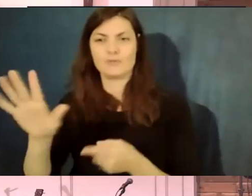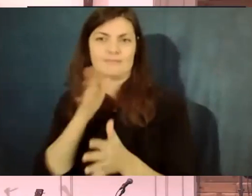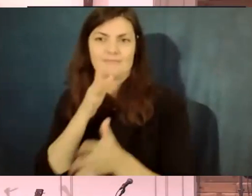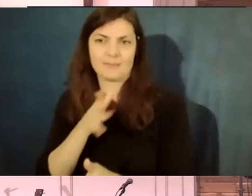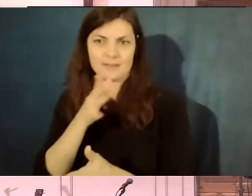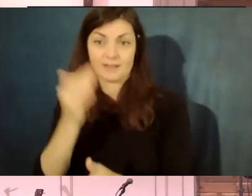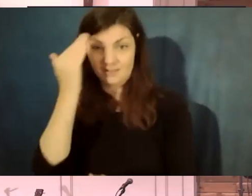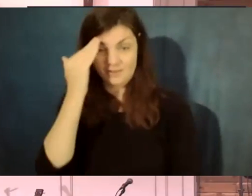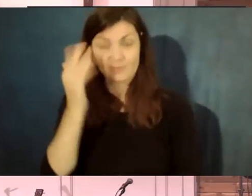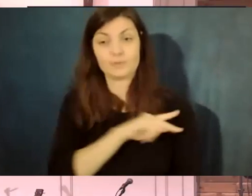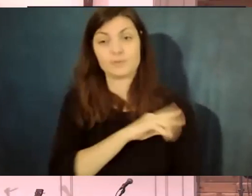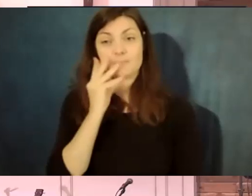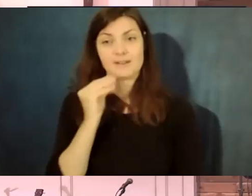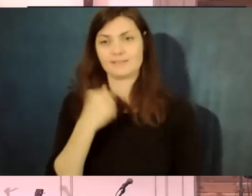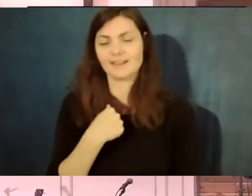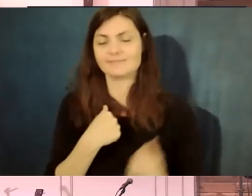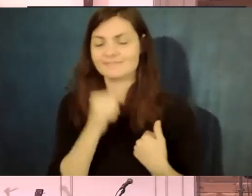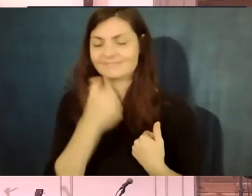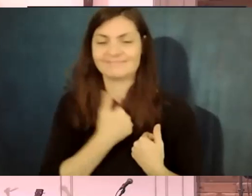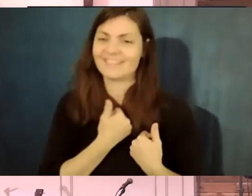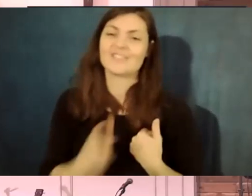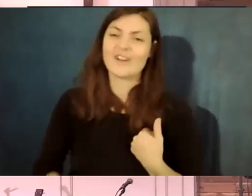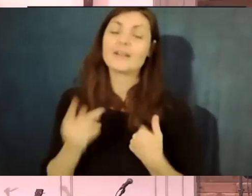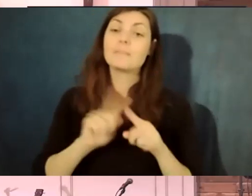not being a dog, but watching my dog, it's true.